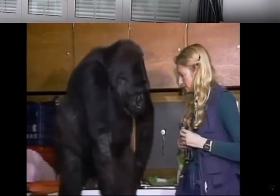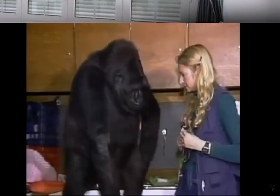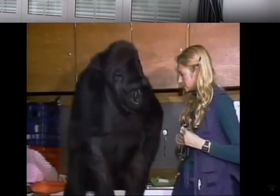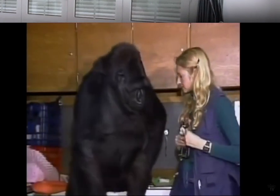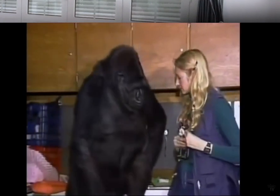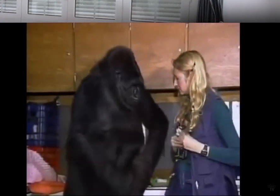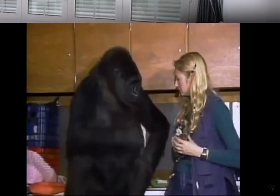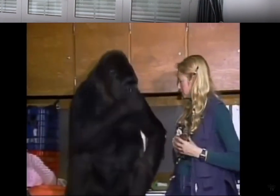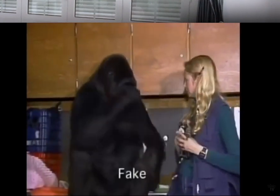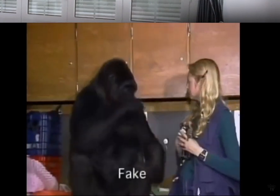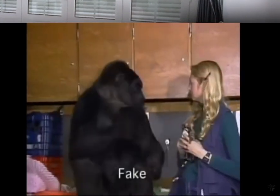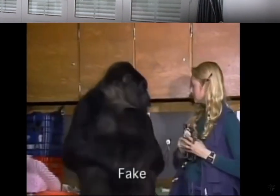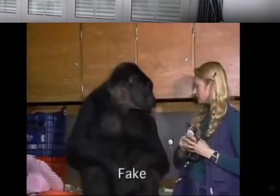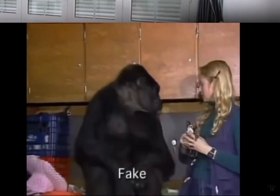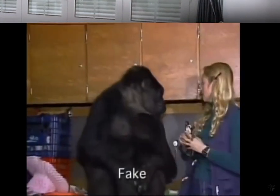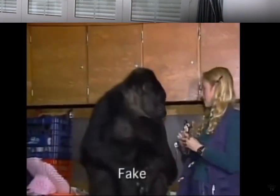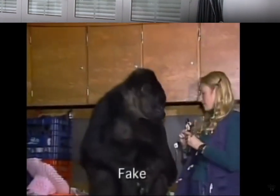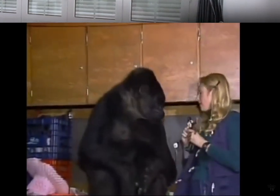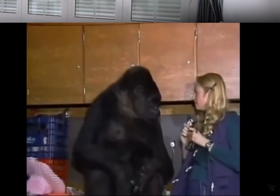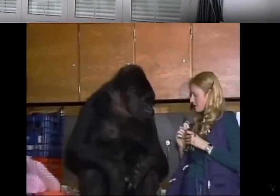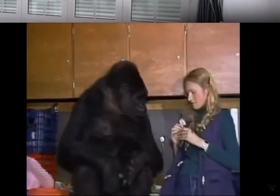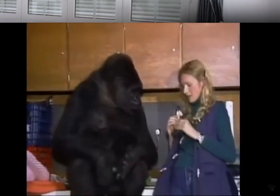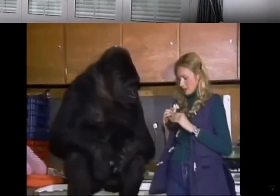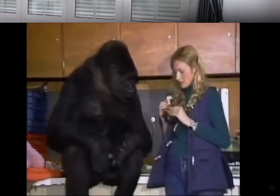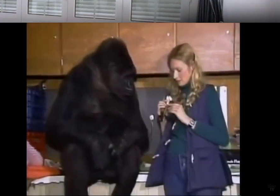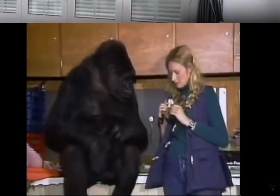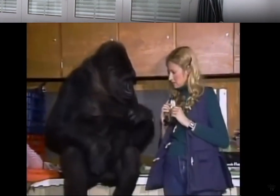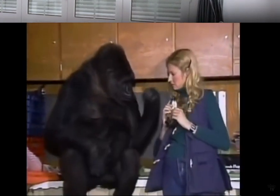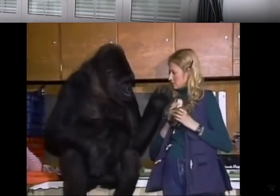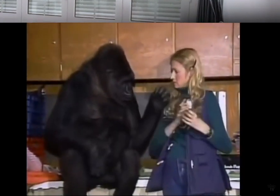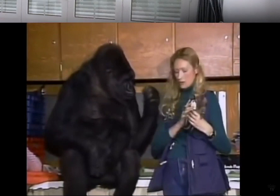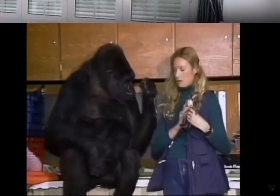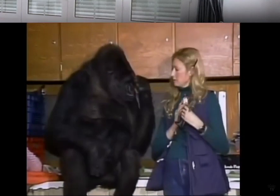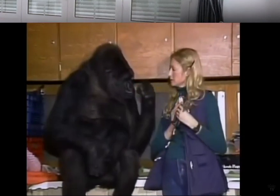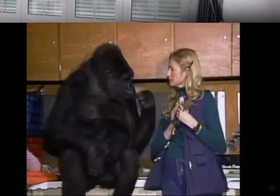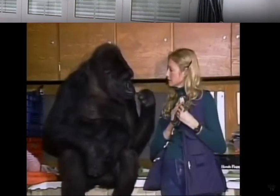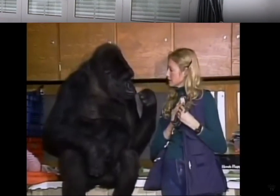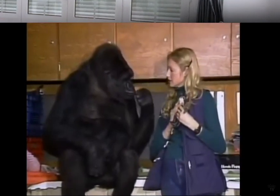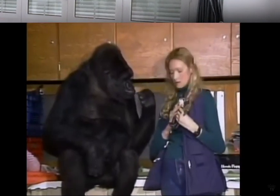Okay? Oh, I'm gonna probably cry this video. We know I am. No?